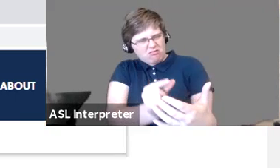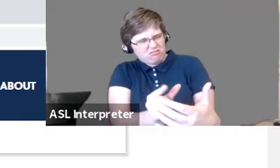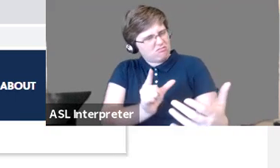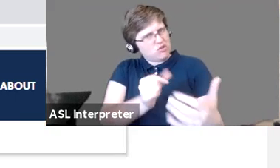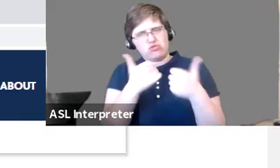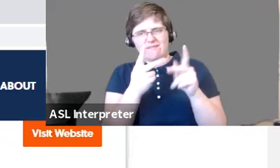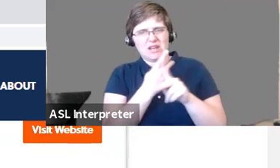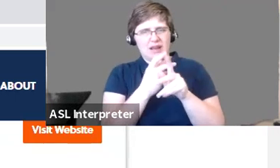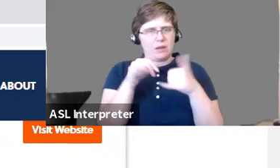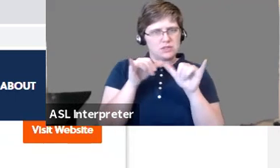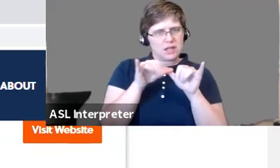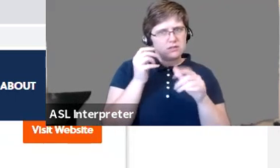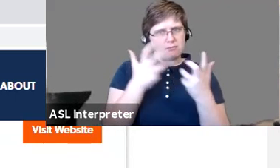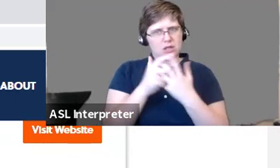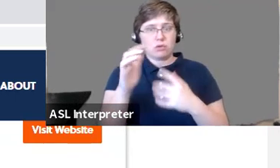kind of thing.